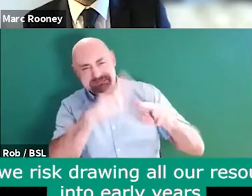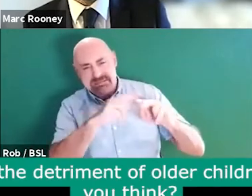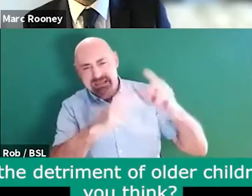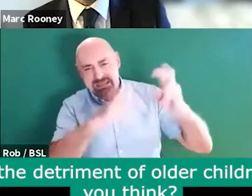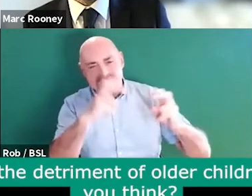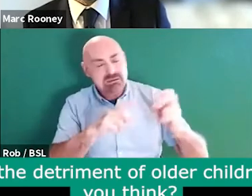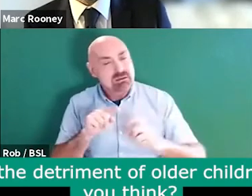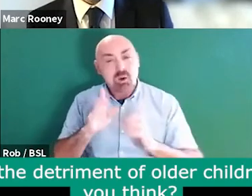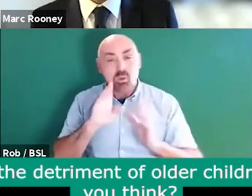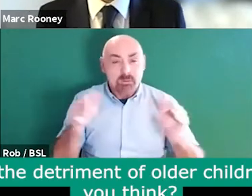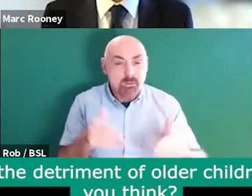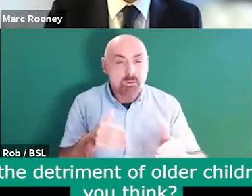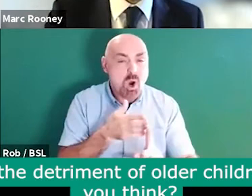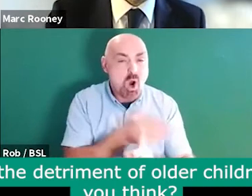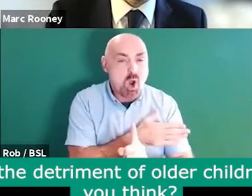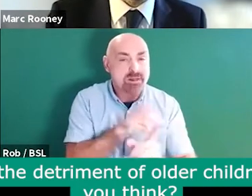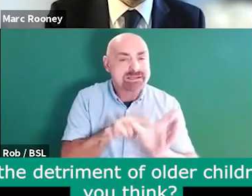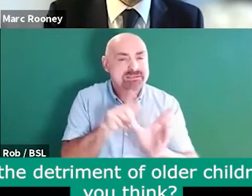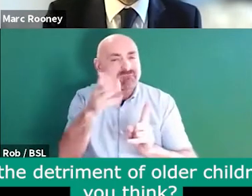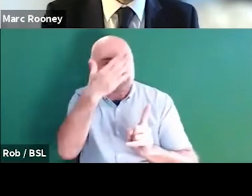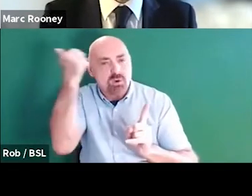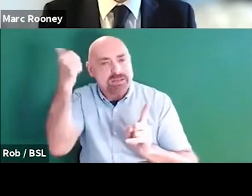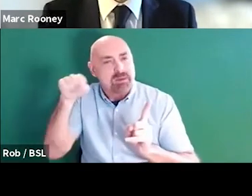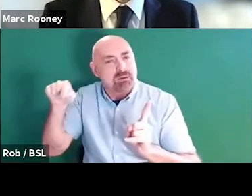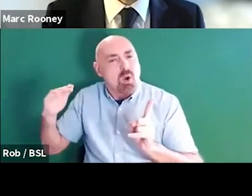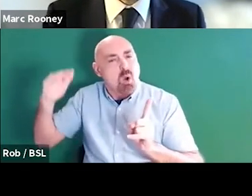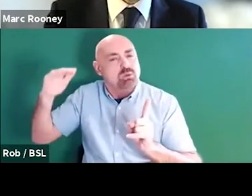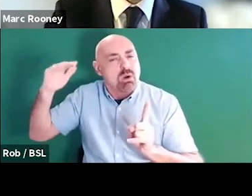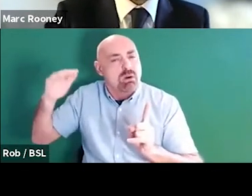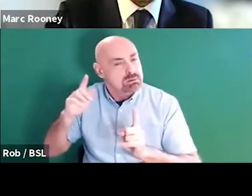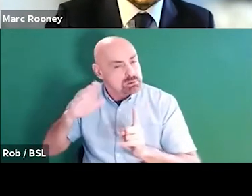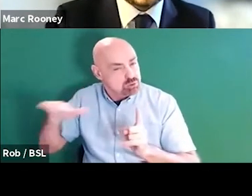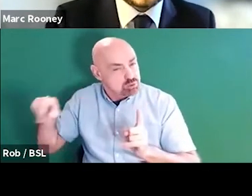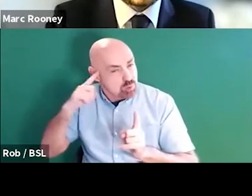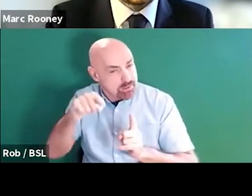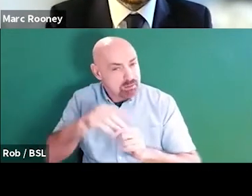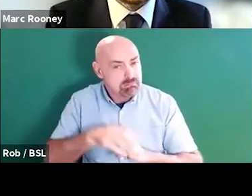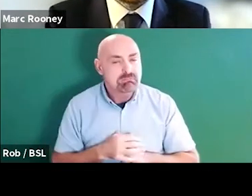early years to the detriment of older children, you think?